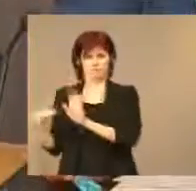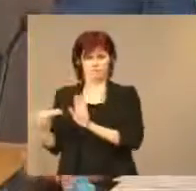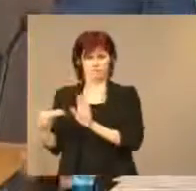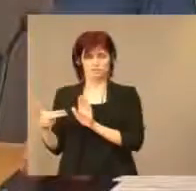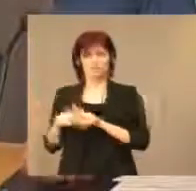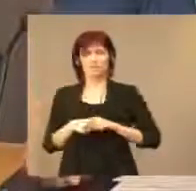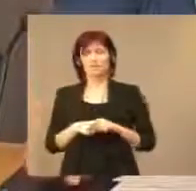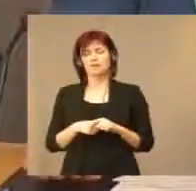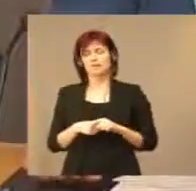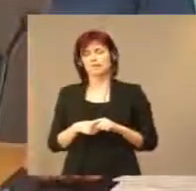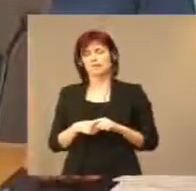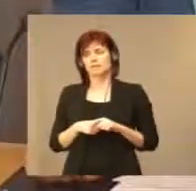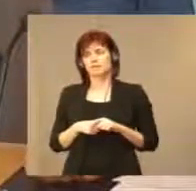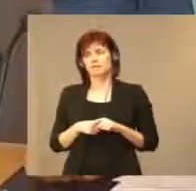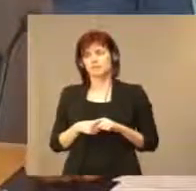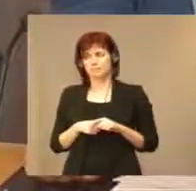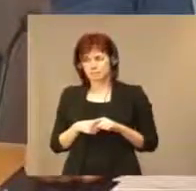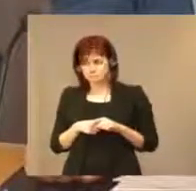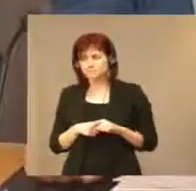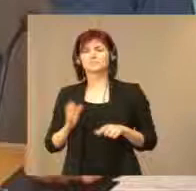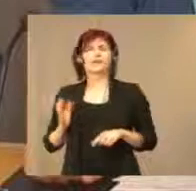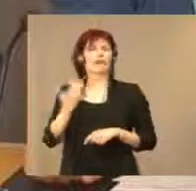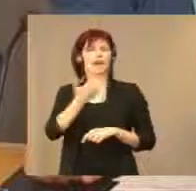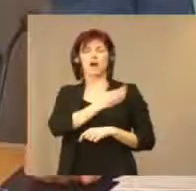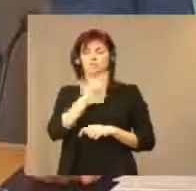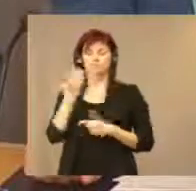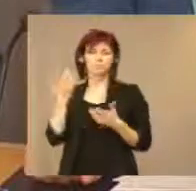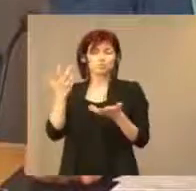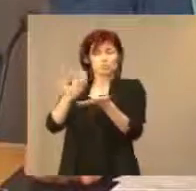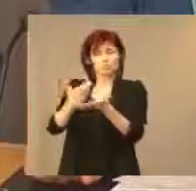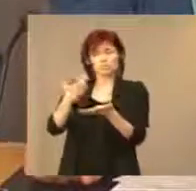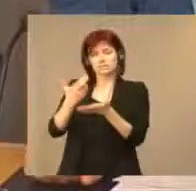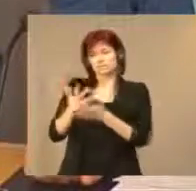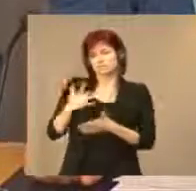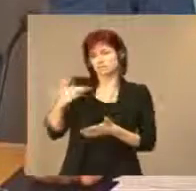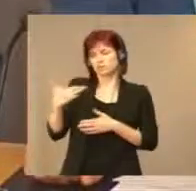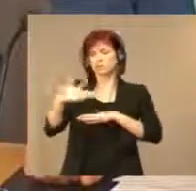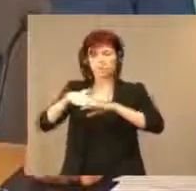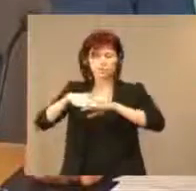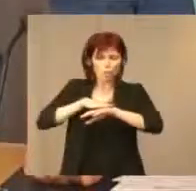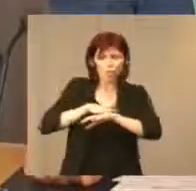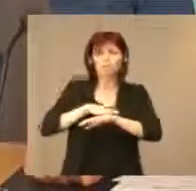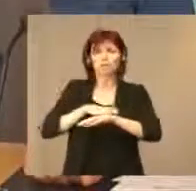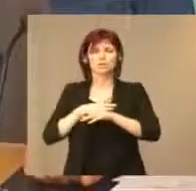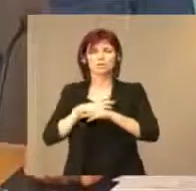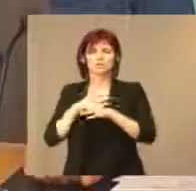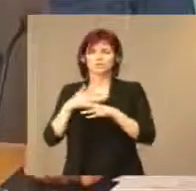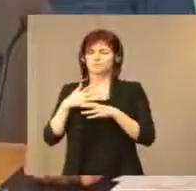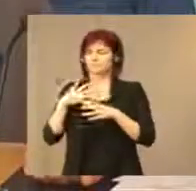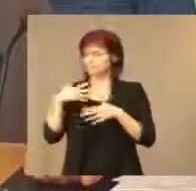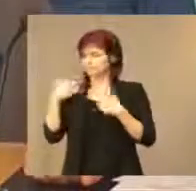we have oftentimes are slow, they're long, they're processes that take a long time.